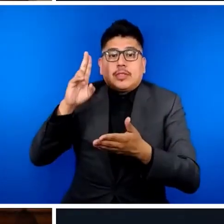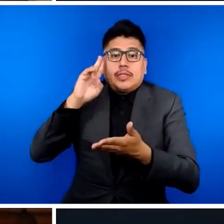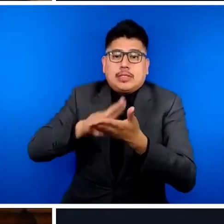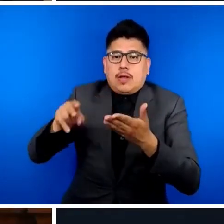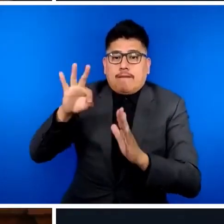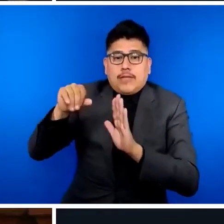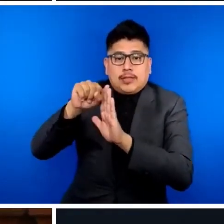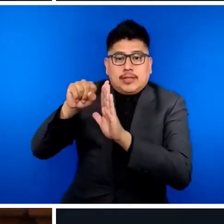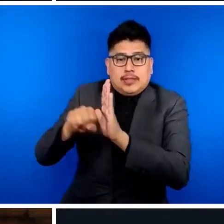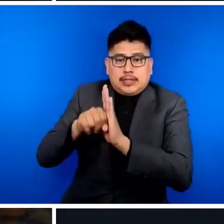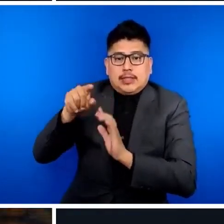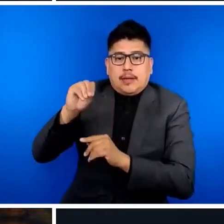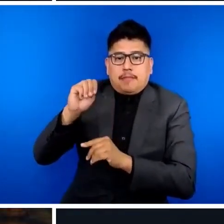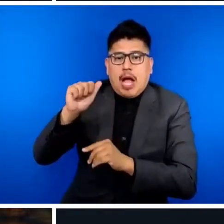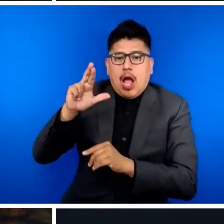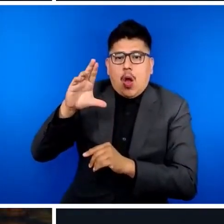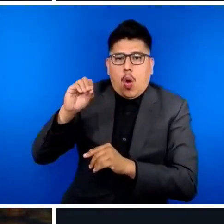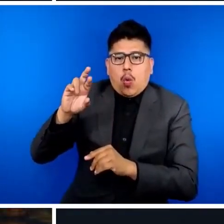Marco.